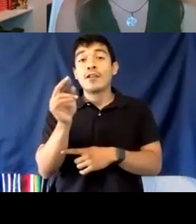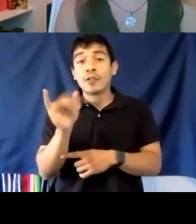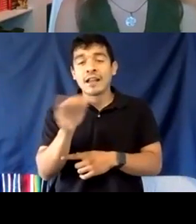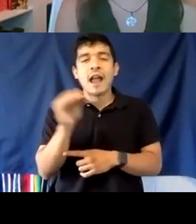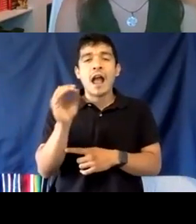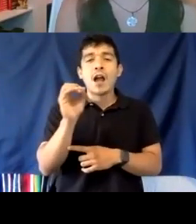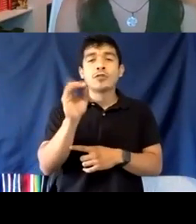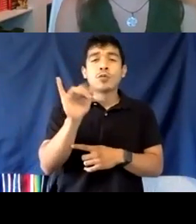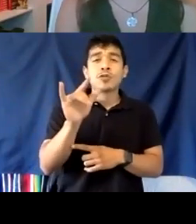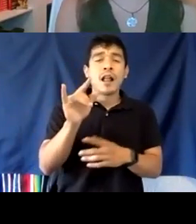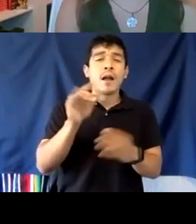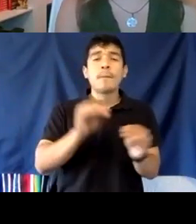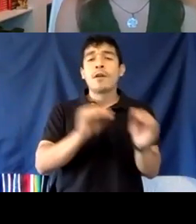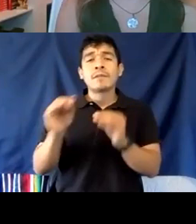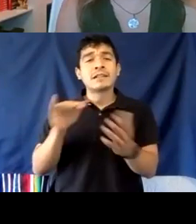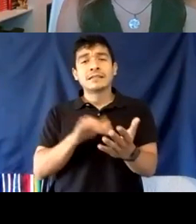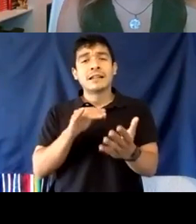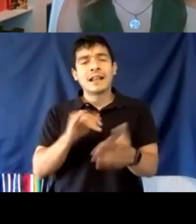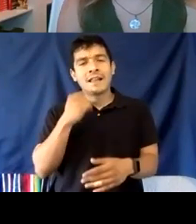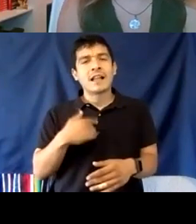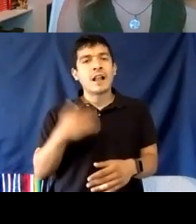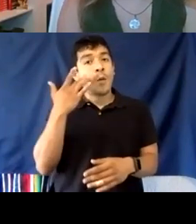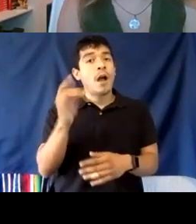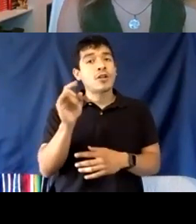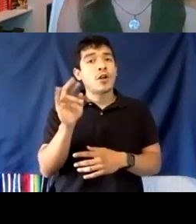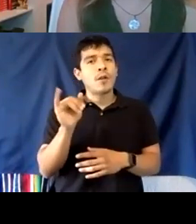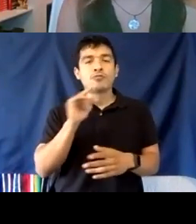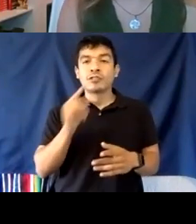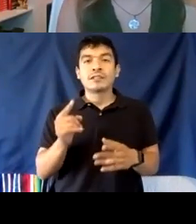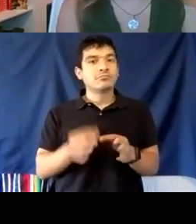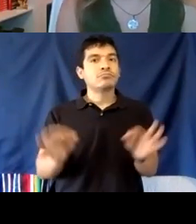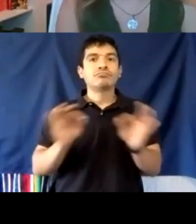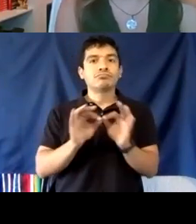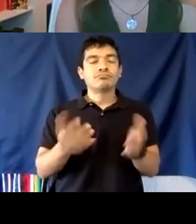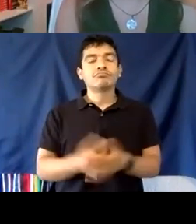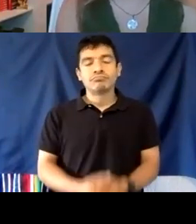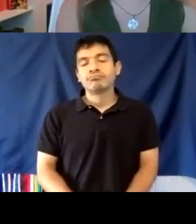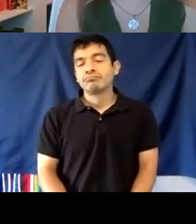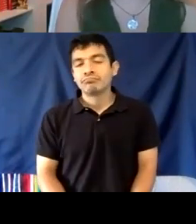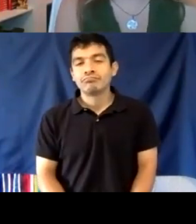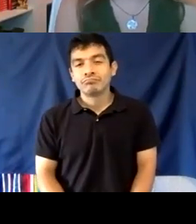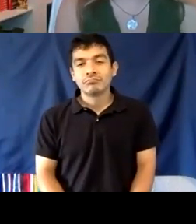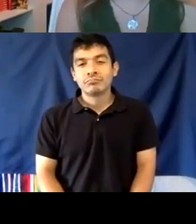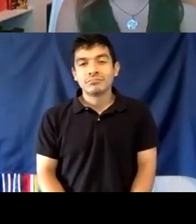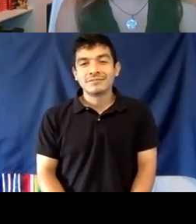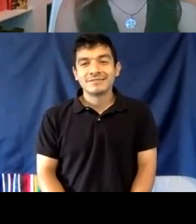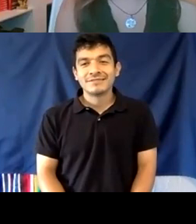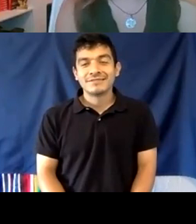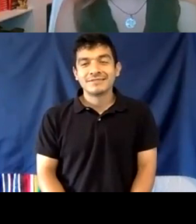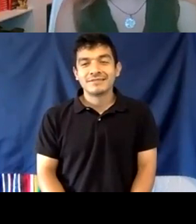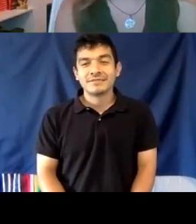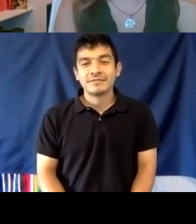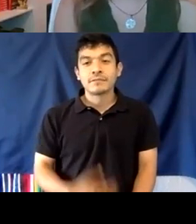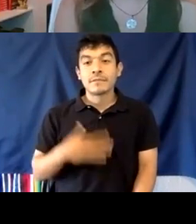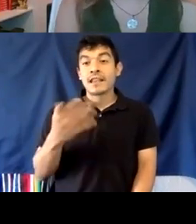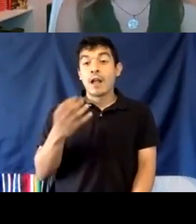social movement studies and things that really tell us why documentaries are so meaningful. So I did just plug the book. Sorry. And I want to plug